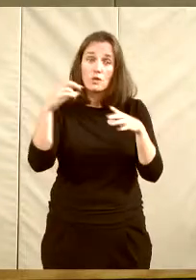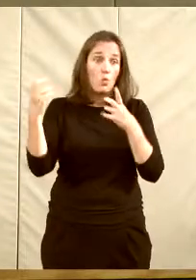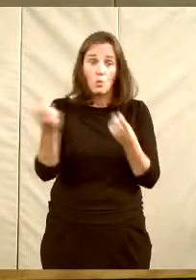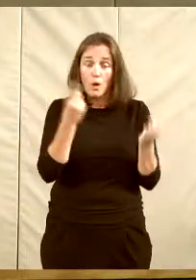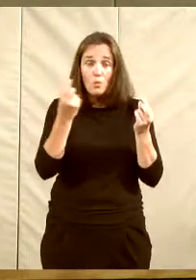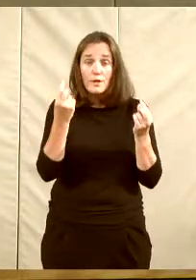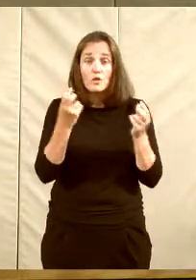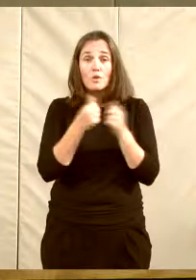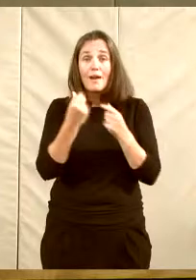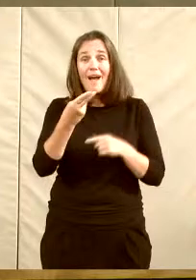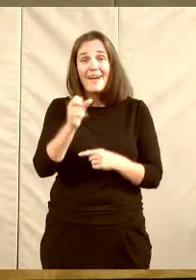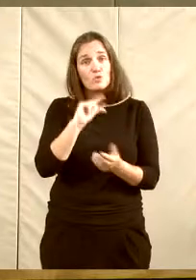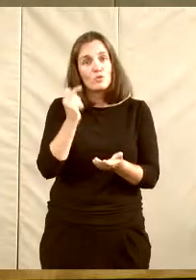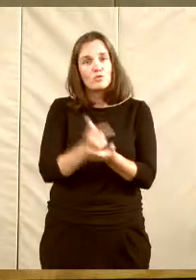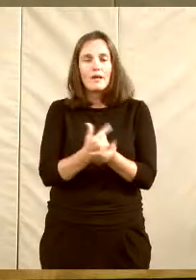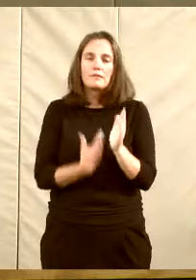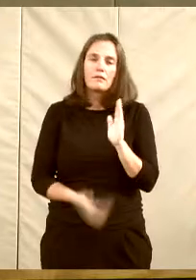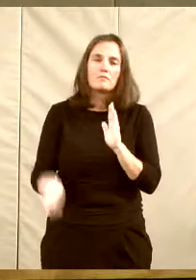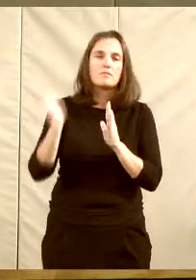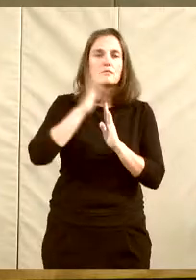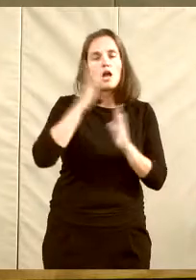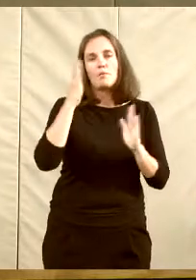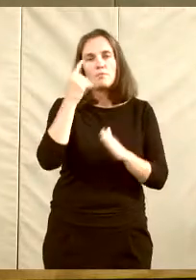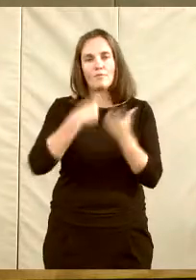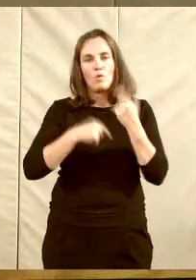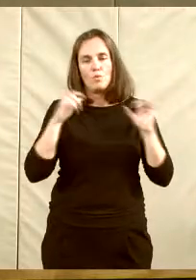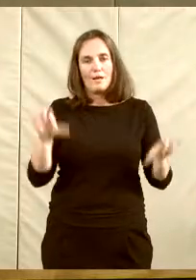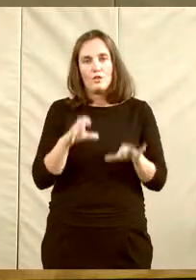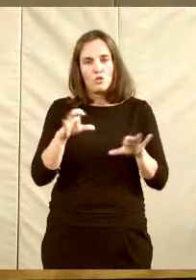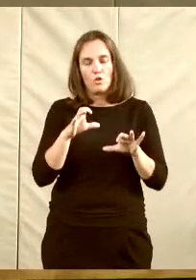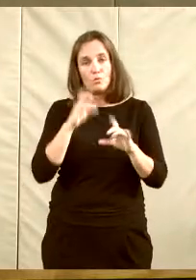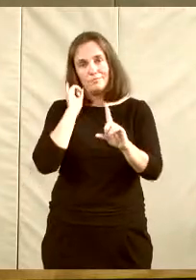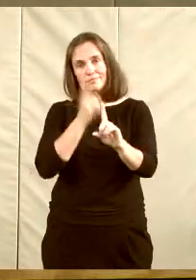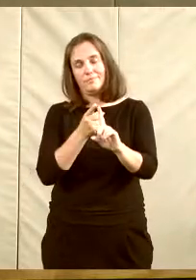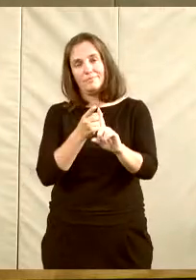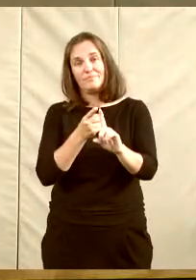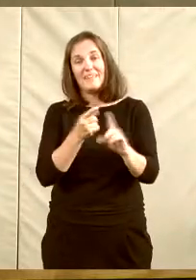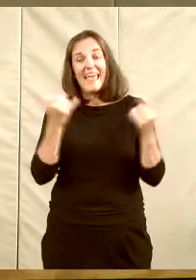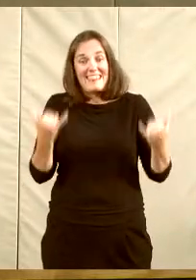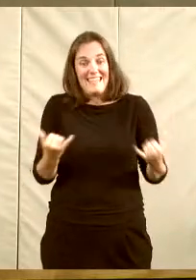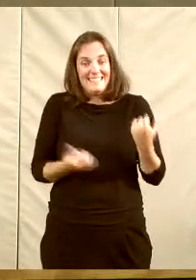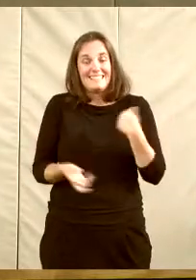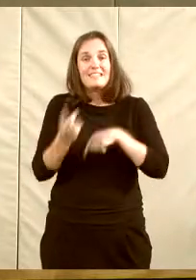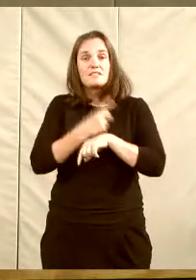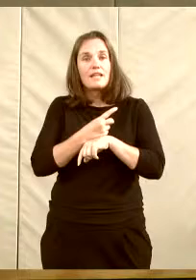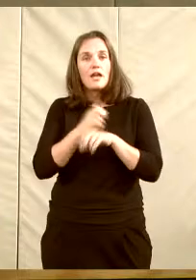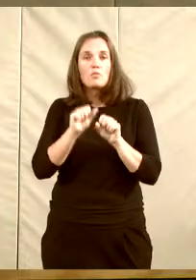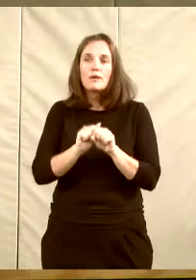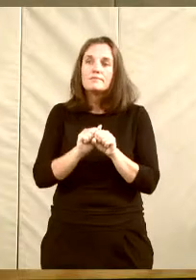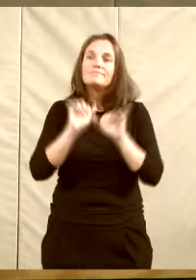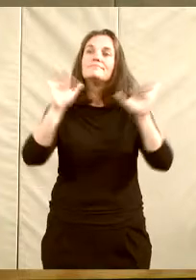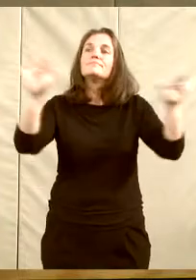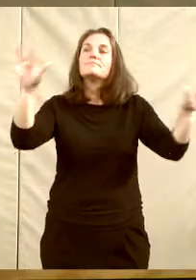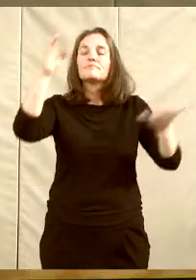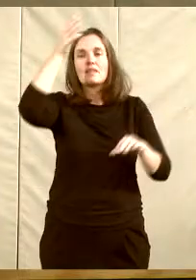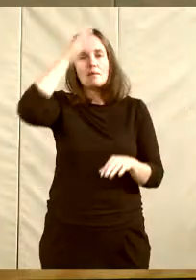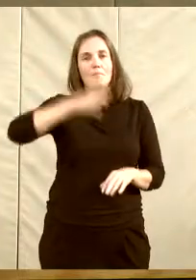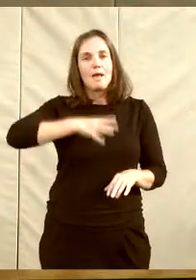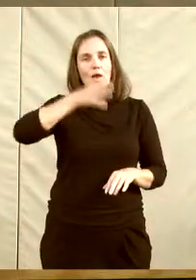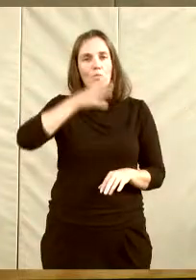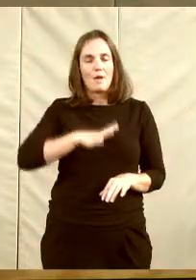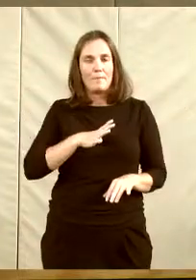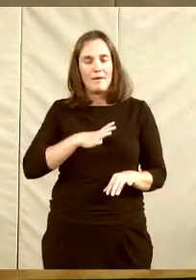high school graduation is the pinnacle of what we do. This is the day that we launch these young men and women before us here